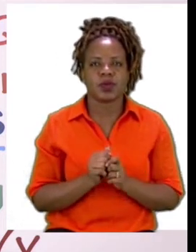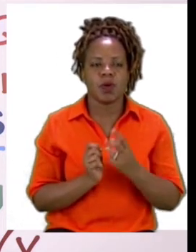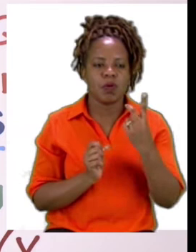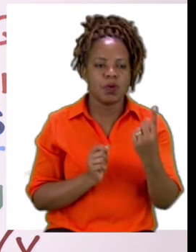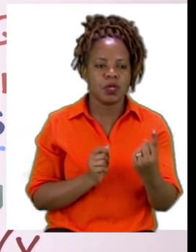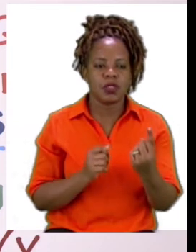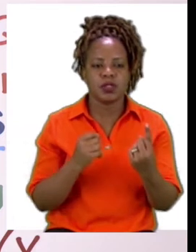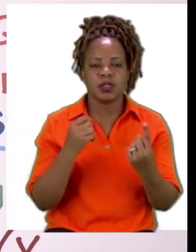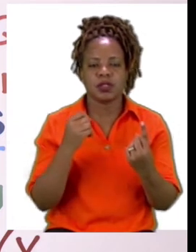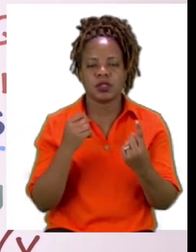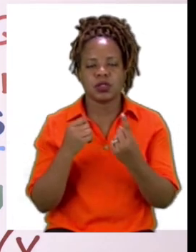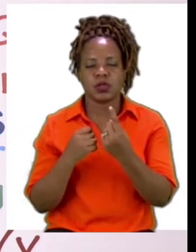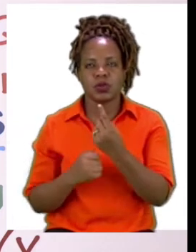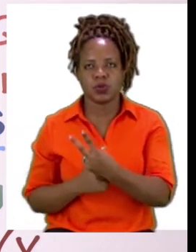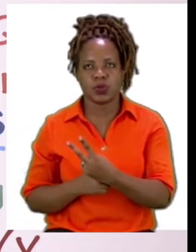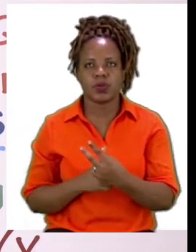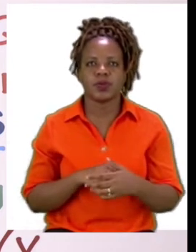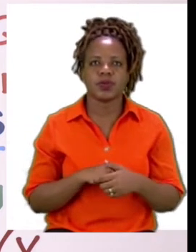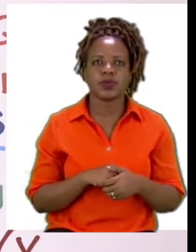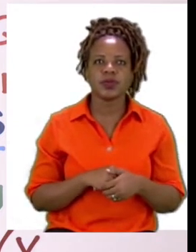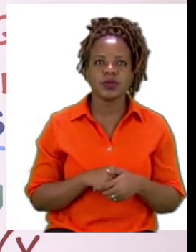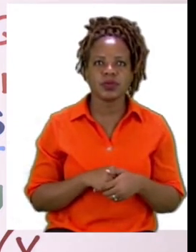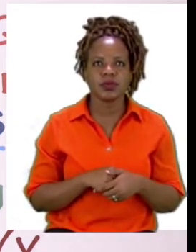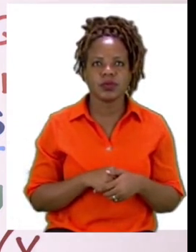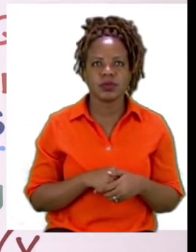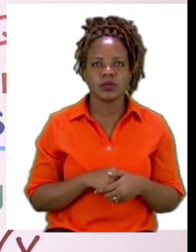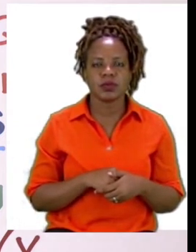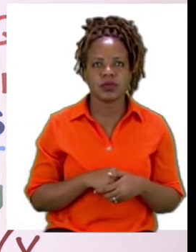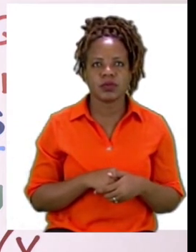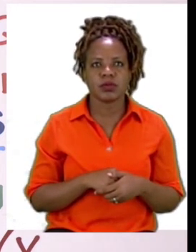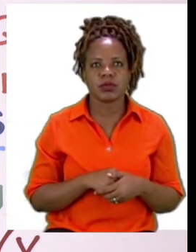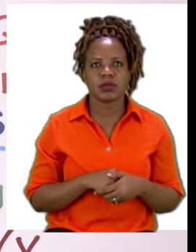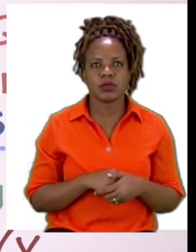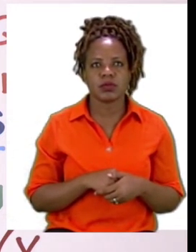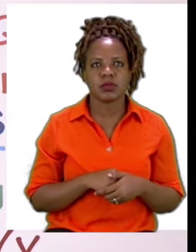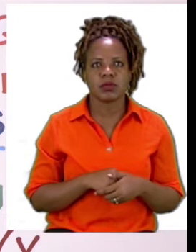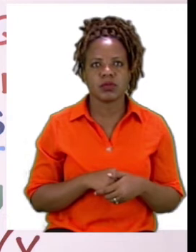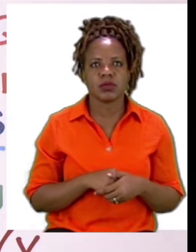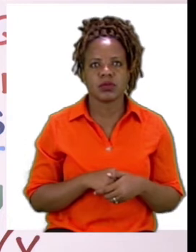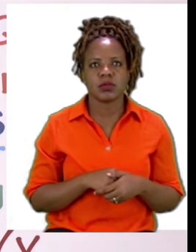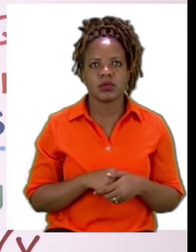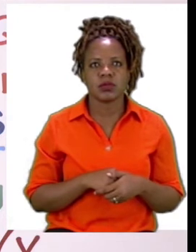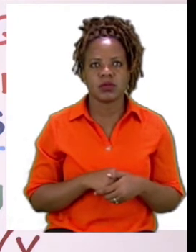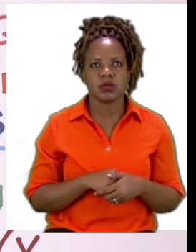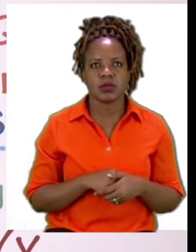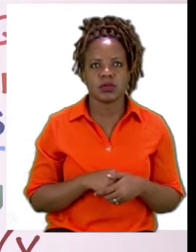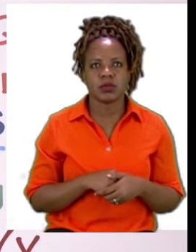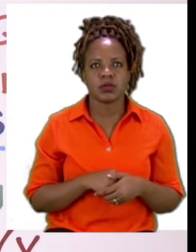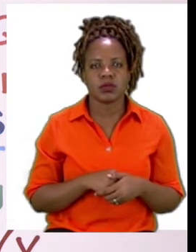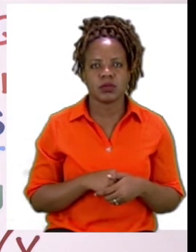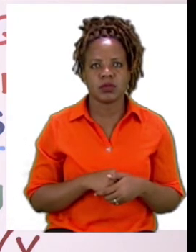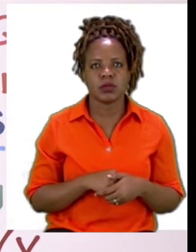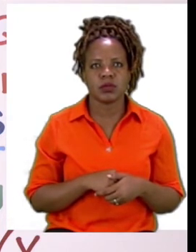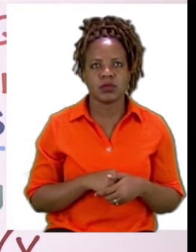1, 2. Now, if you take a look here, the 2 that is here is showing that this is the